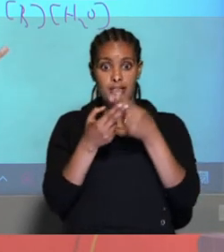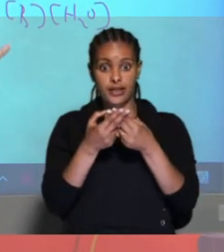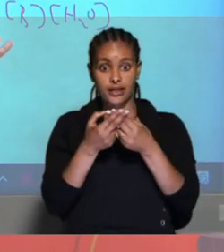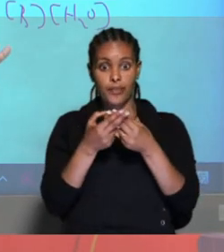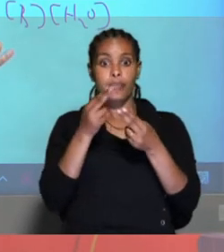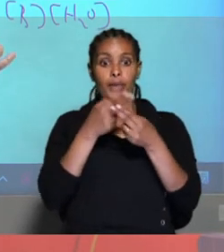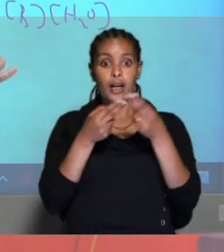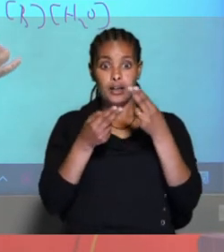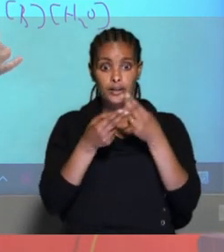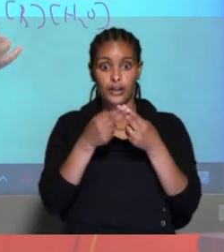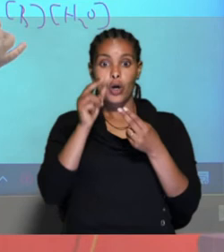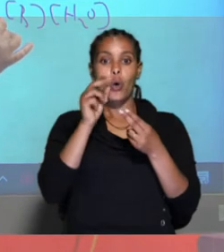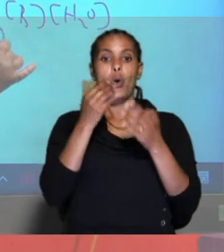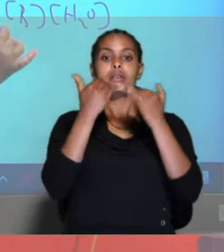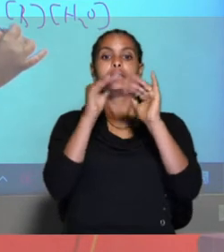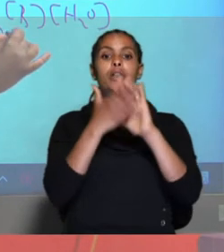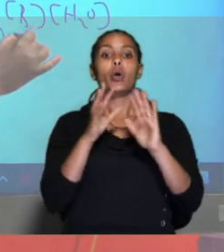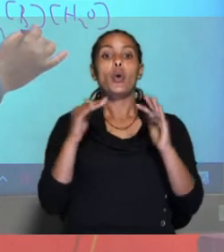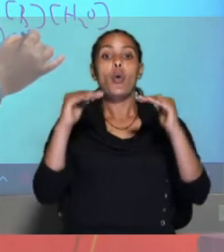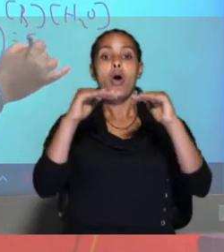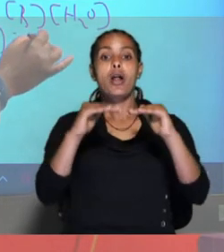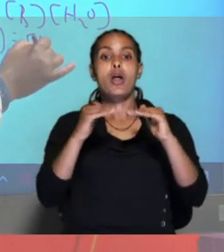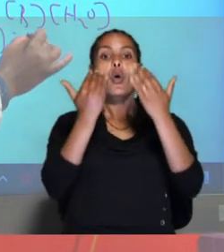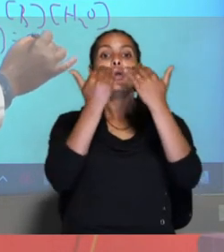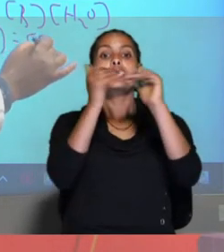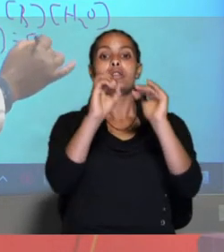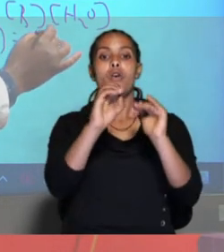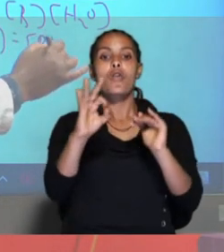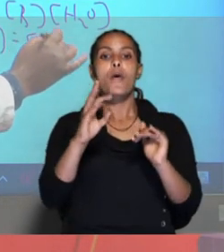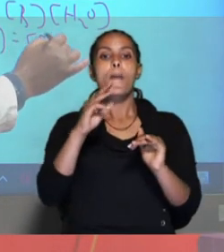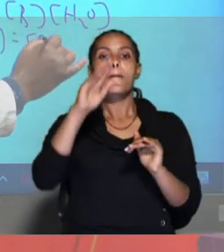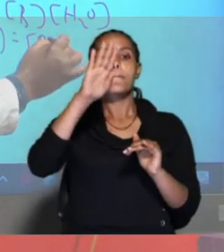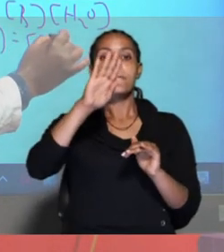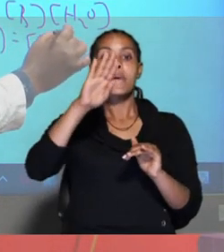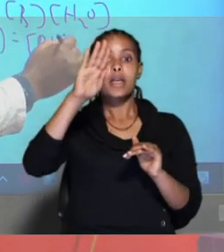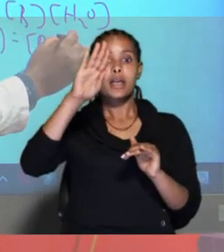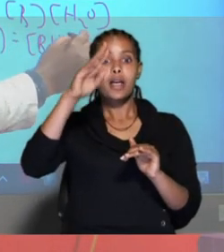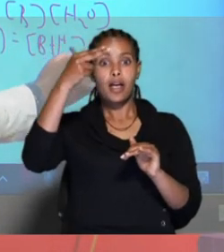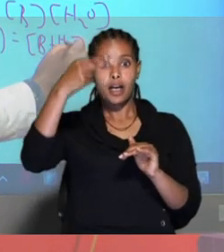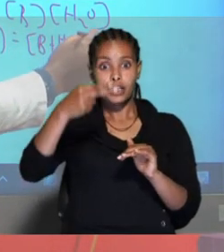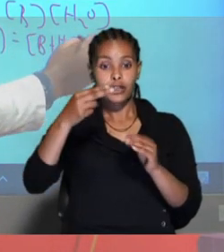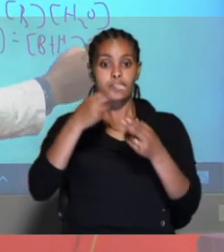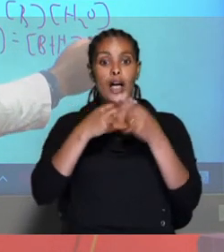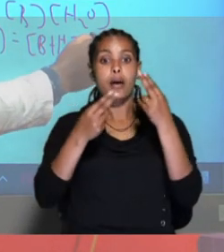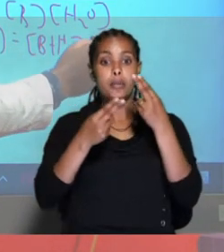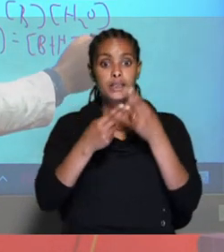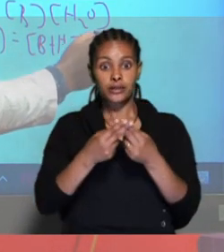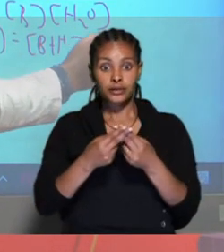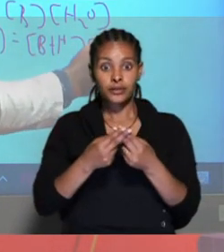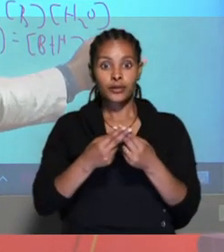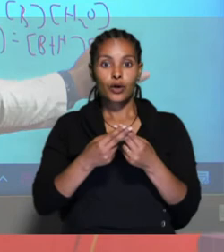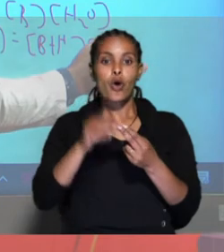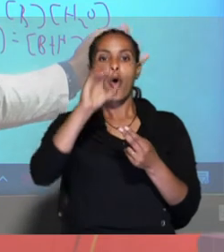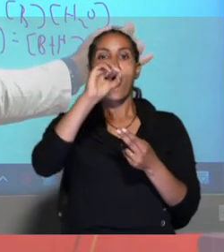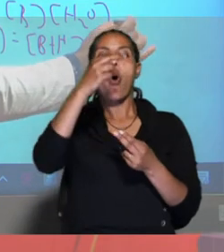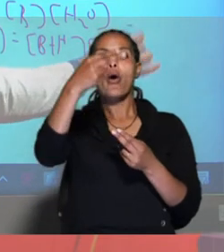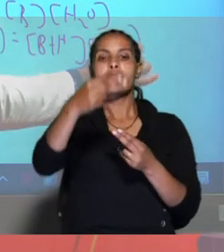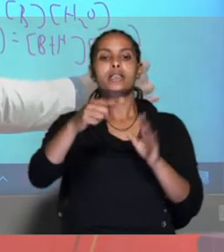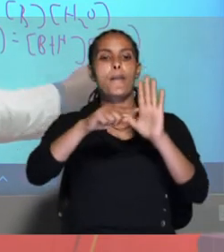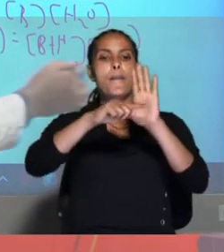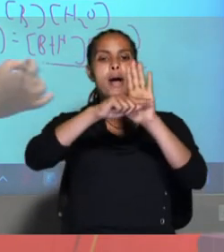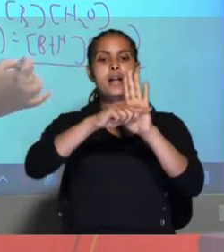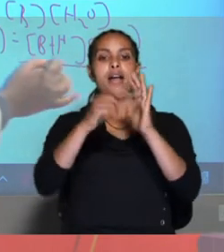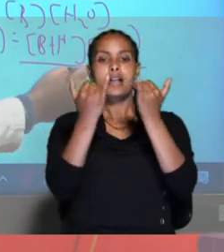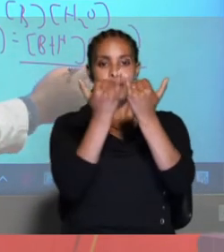Kc times concentration of water equal concentration of BH plus times concentration of OH